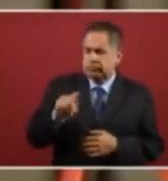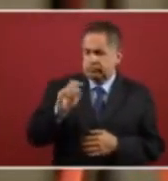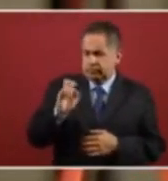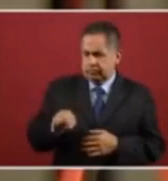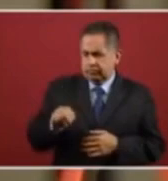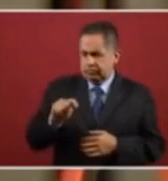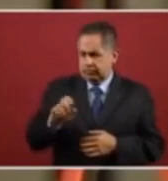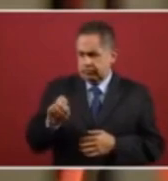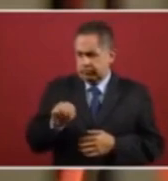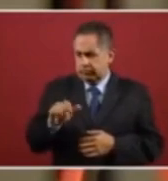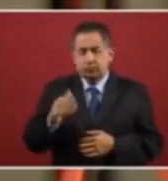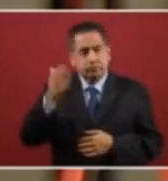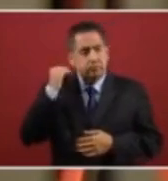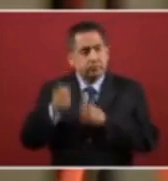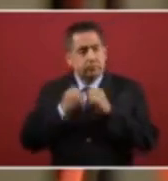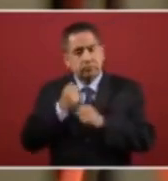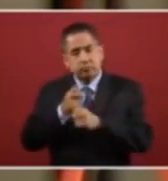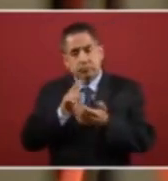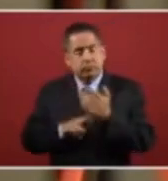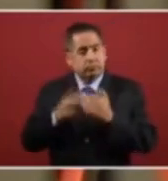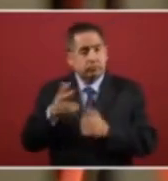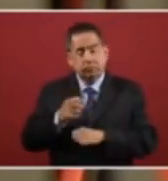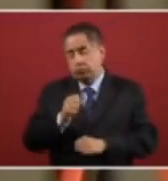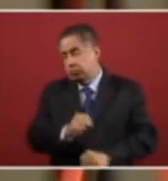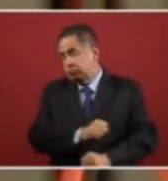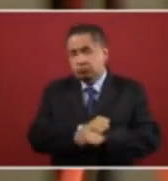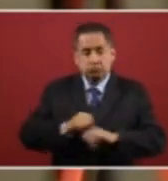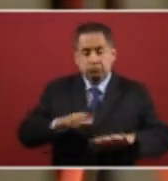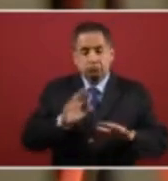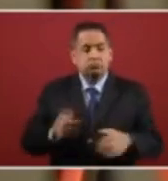was regarding the explosion that happened in